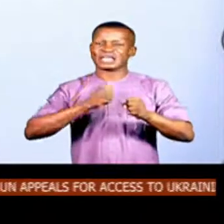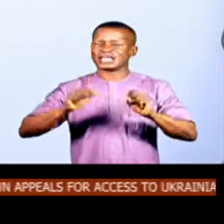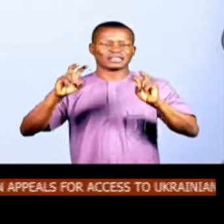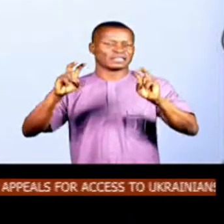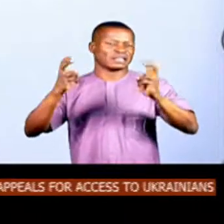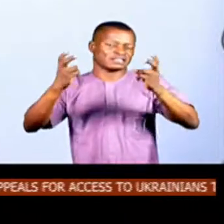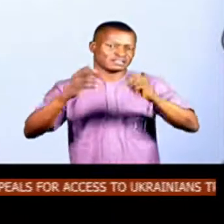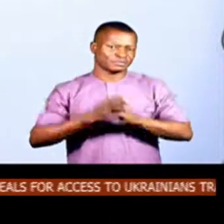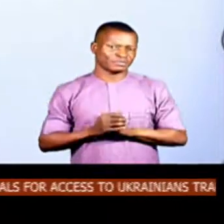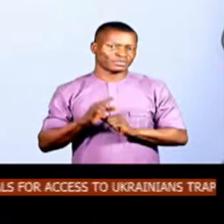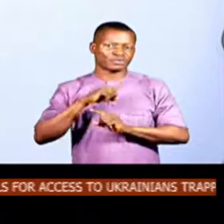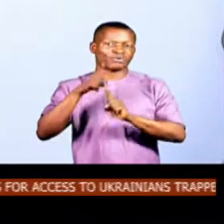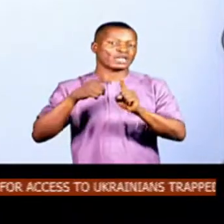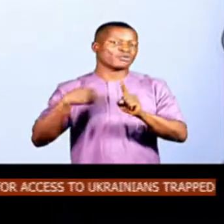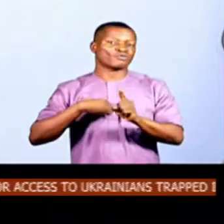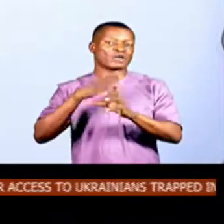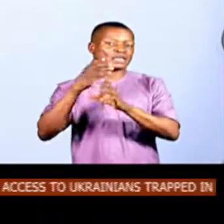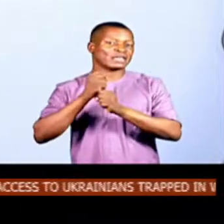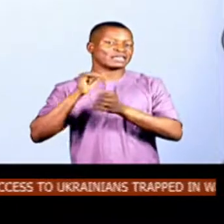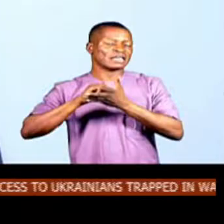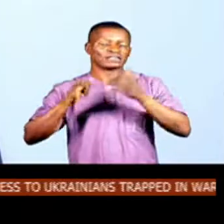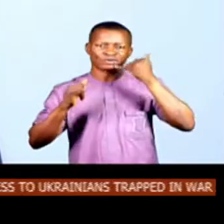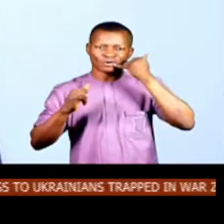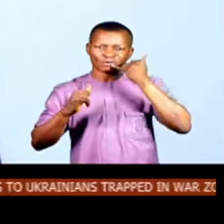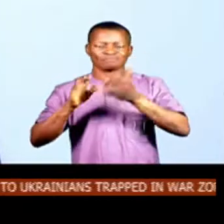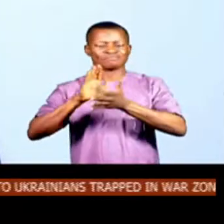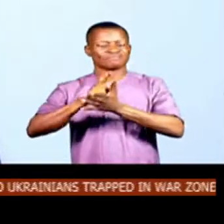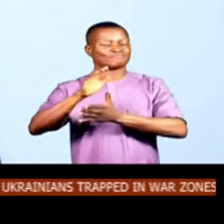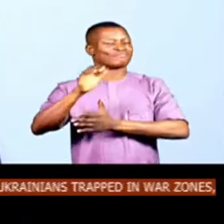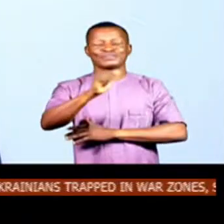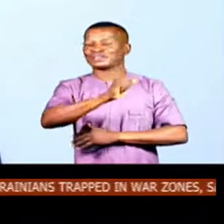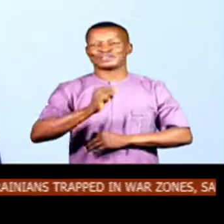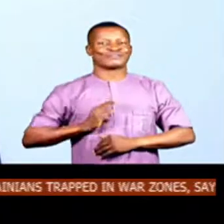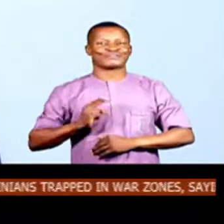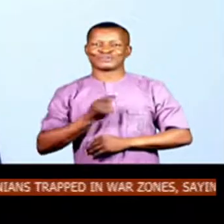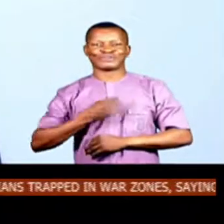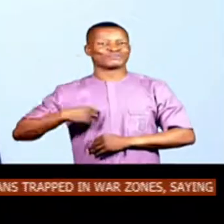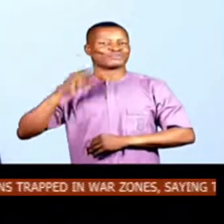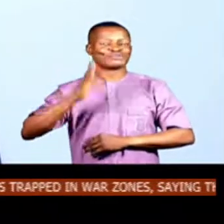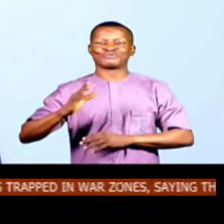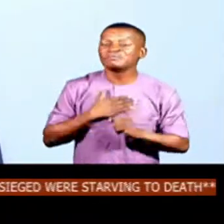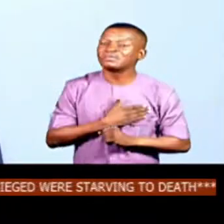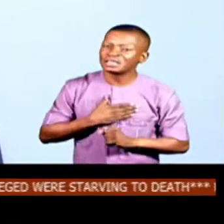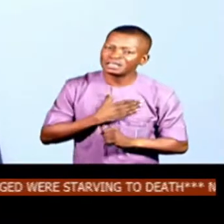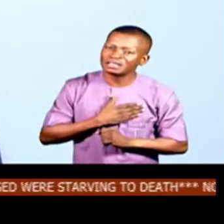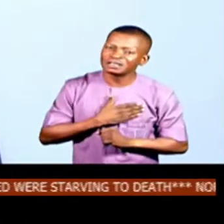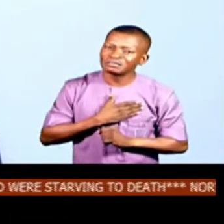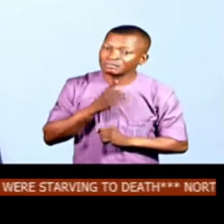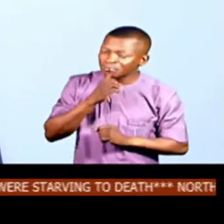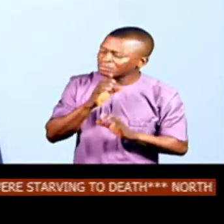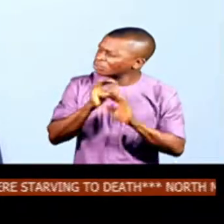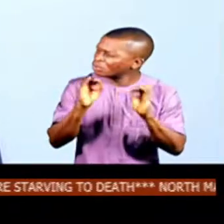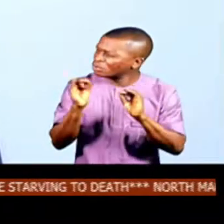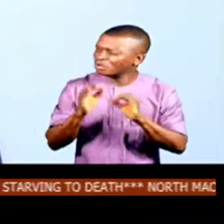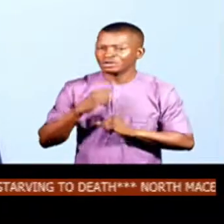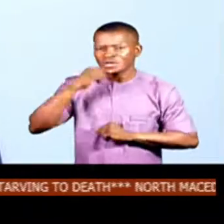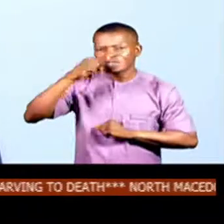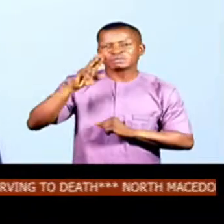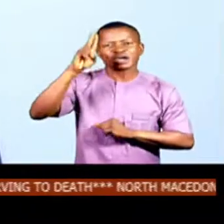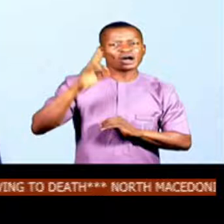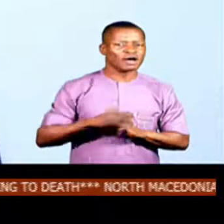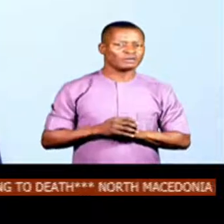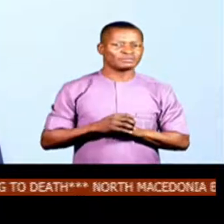these cases. When we get these cases, trust us that we will do the need to speak up and speak